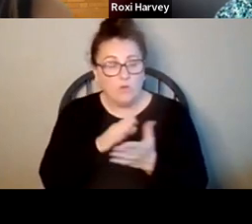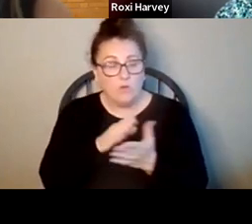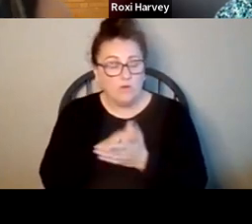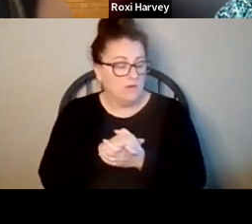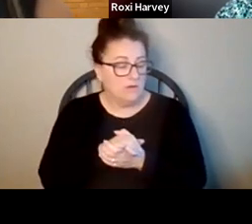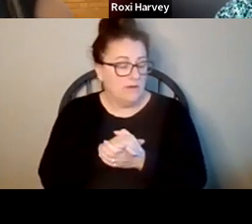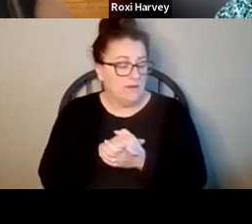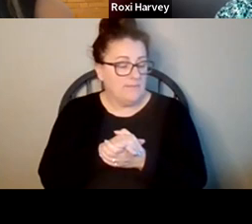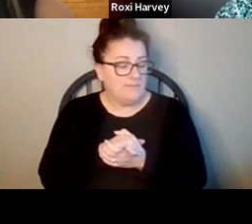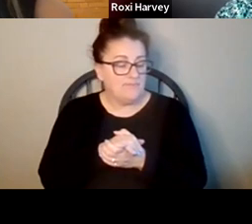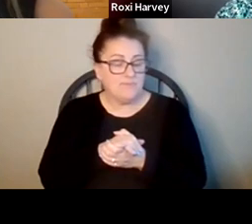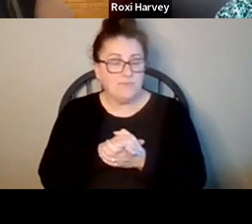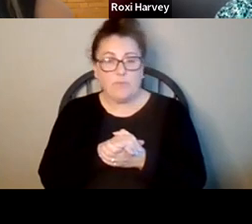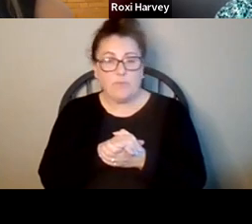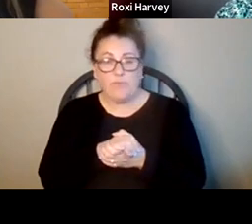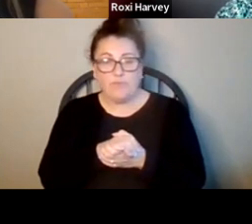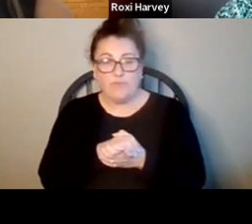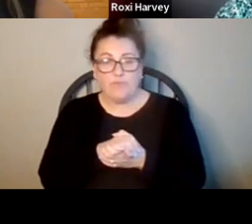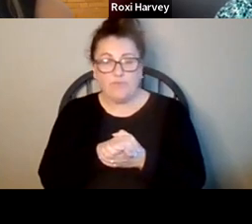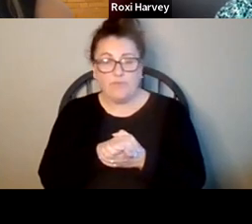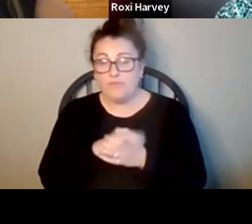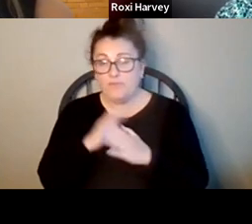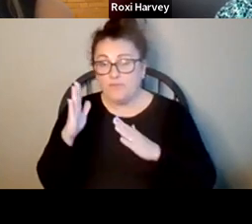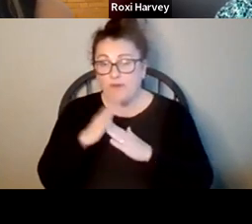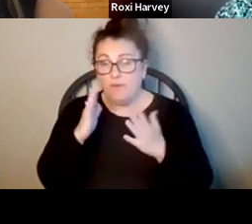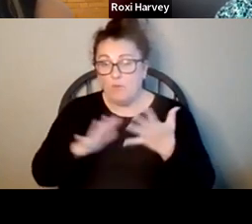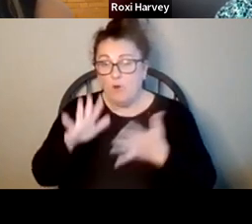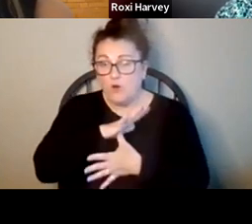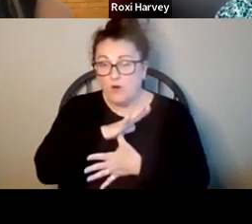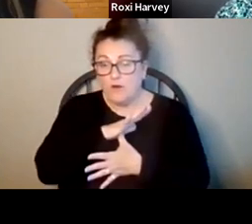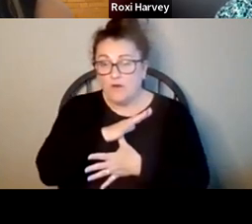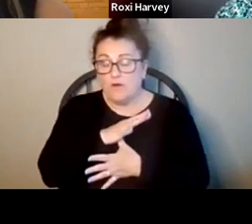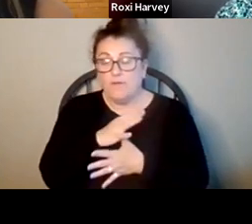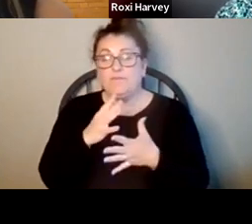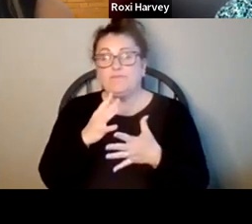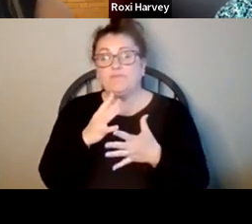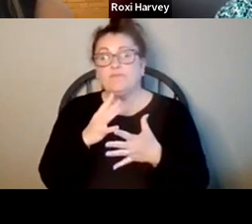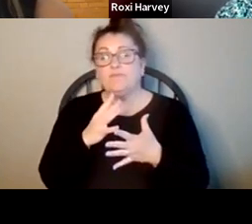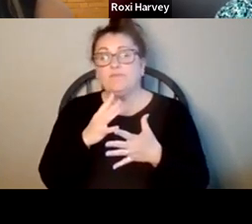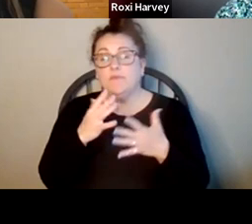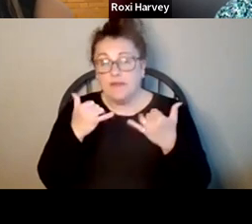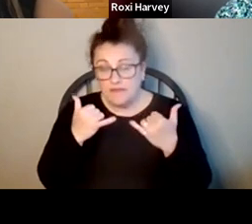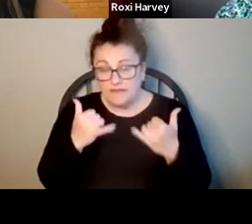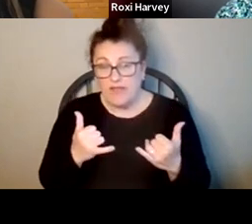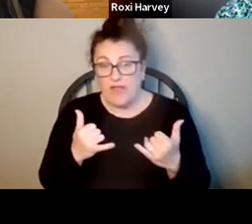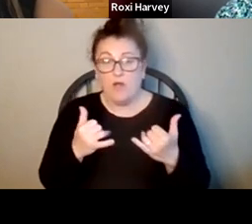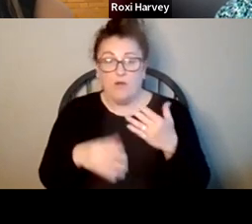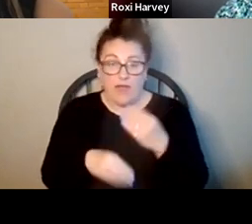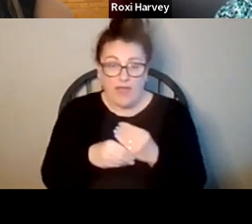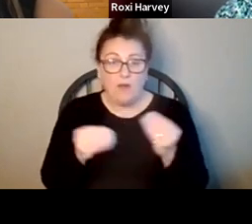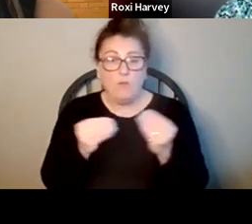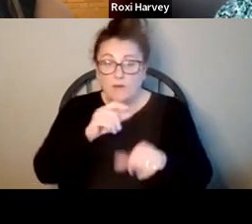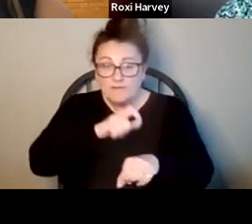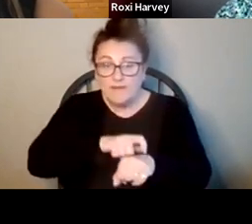And I would agree that it's not always the top of their priorities, but I think making a way for an additional venue for the students